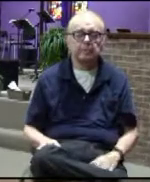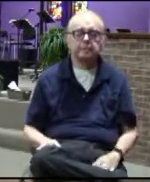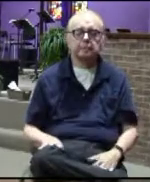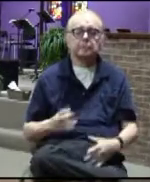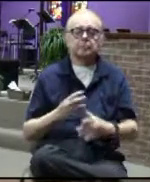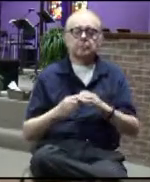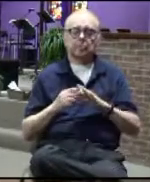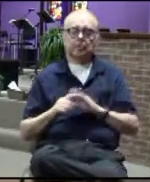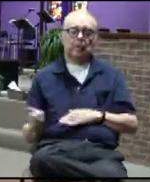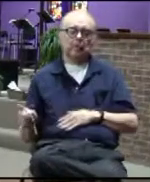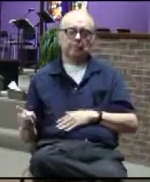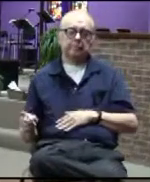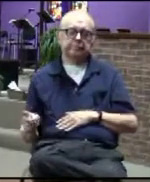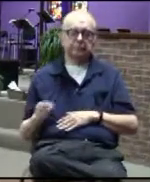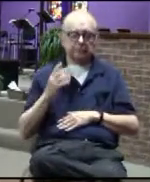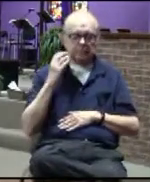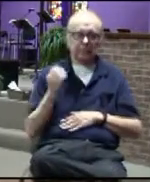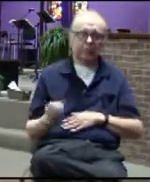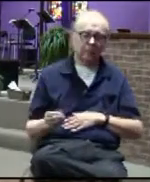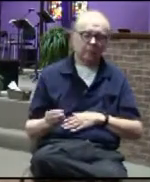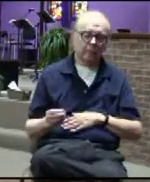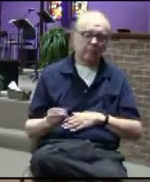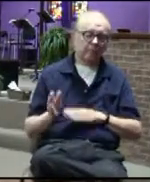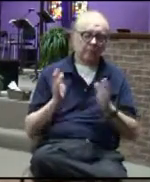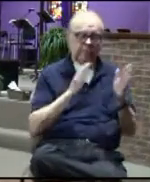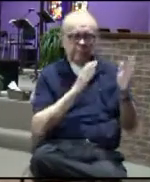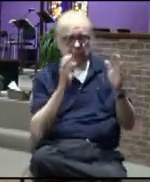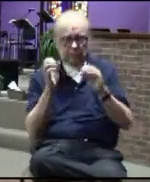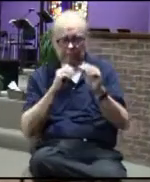both of them experienced the storm